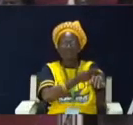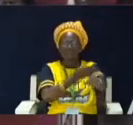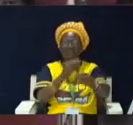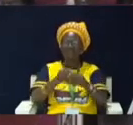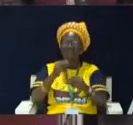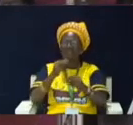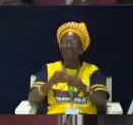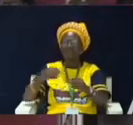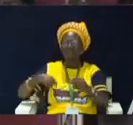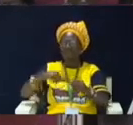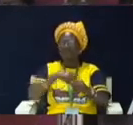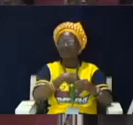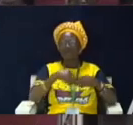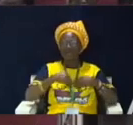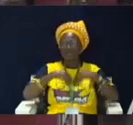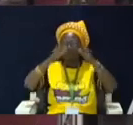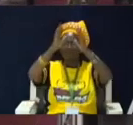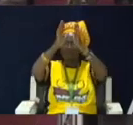have prayed.